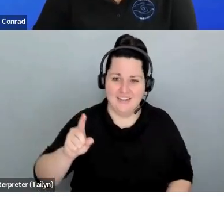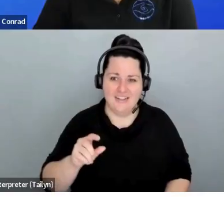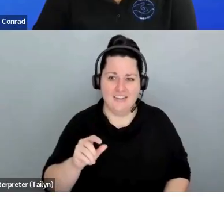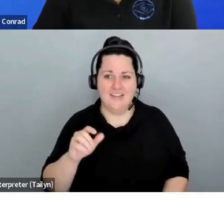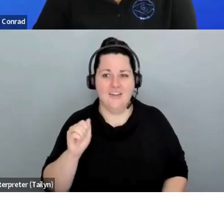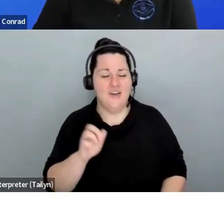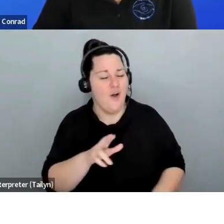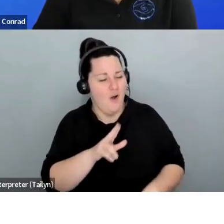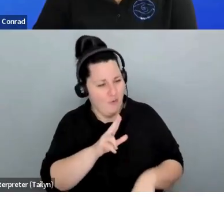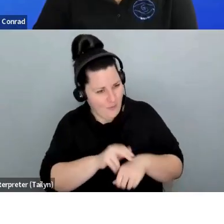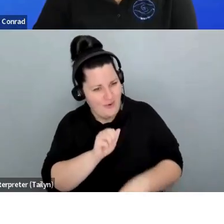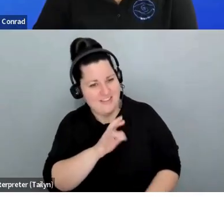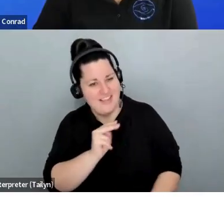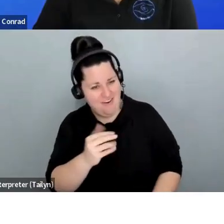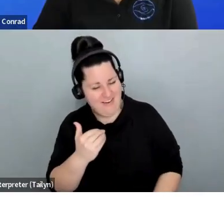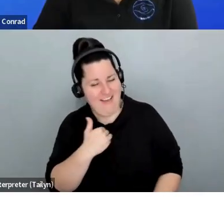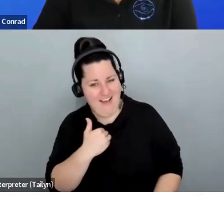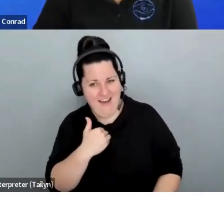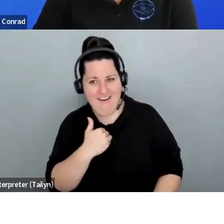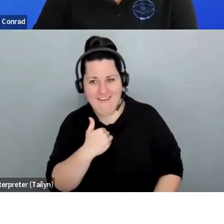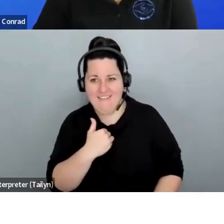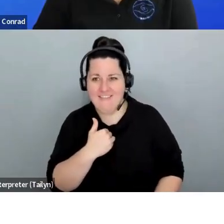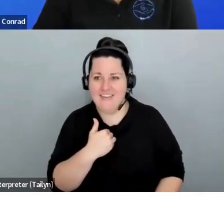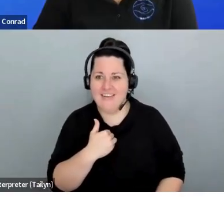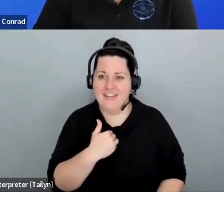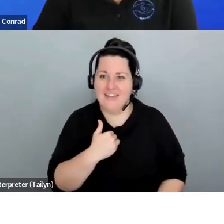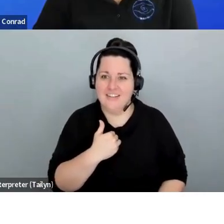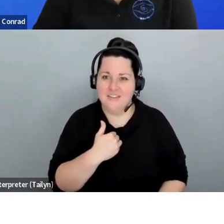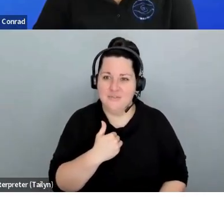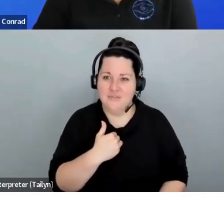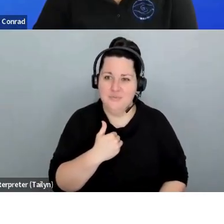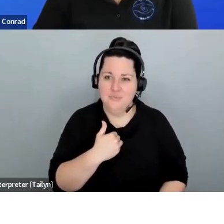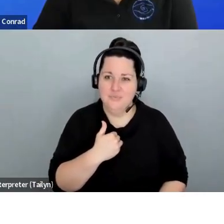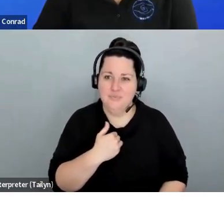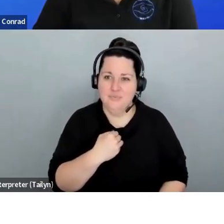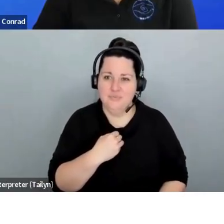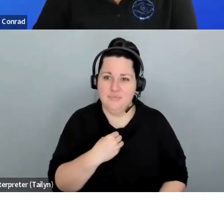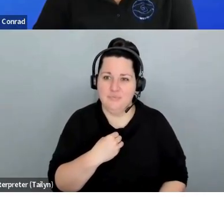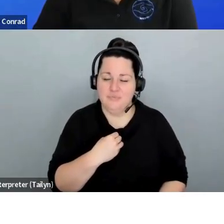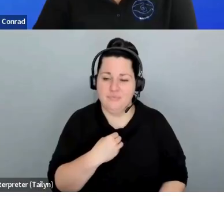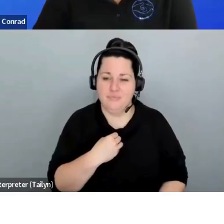Erin does. Should I be This paying is your attention? chance.